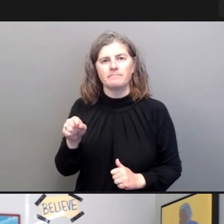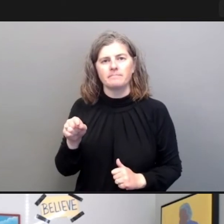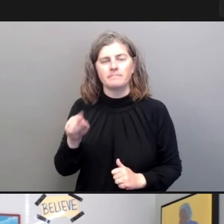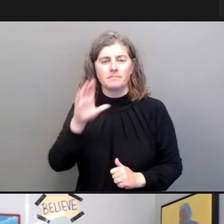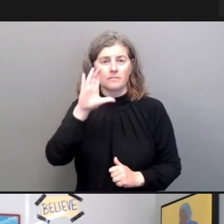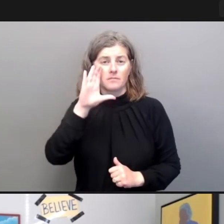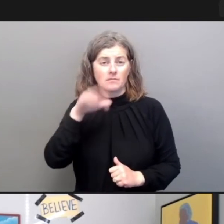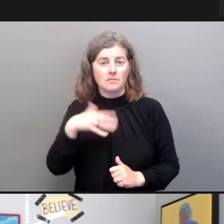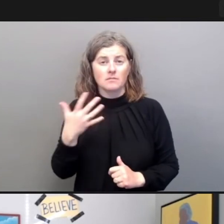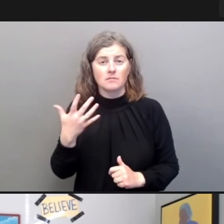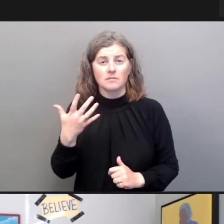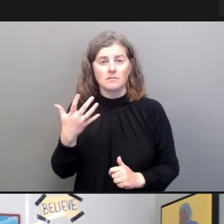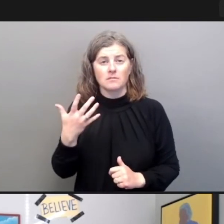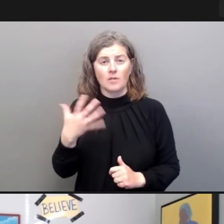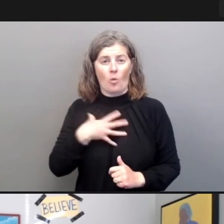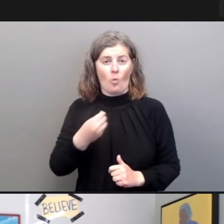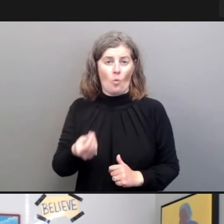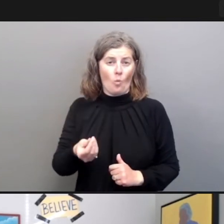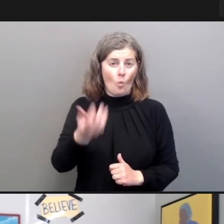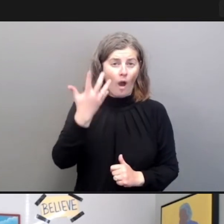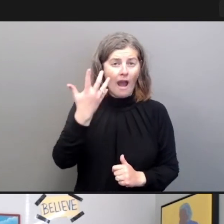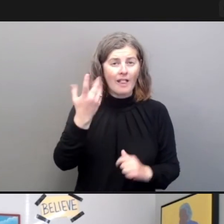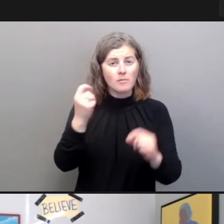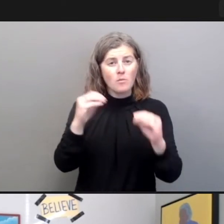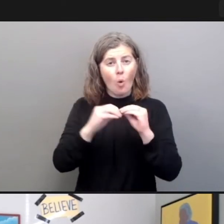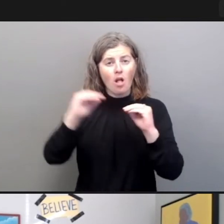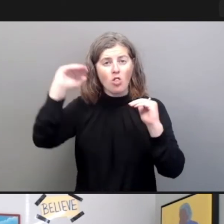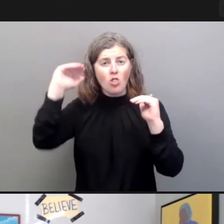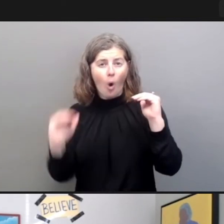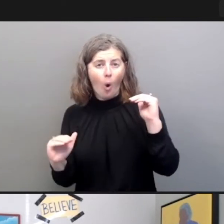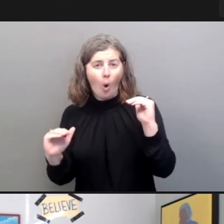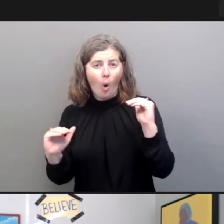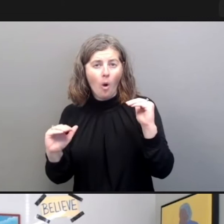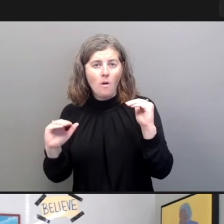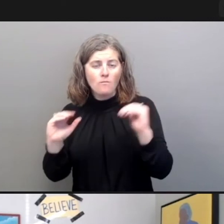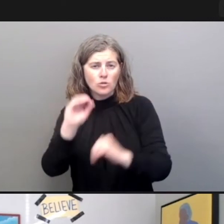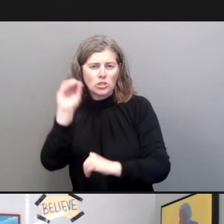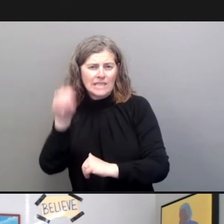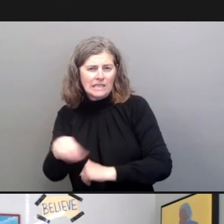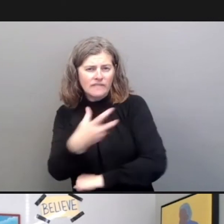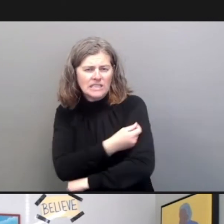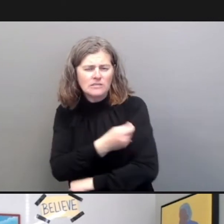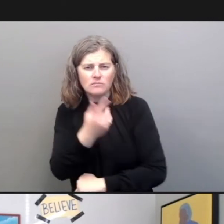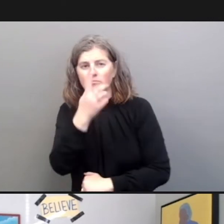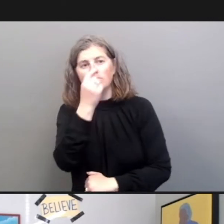white Anglo population may be a little lower in terms of vaccination rates. Thank you.